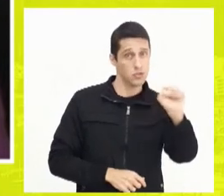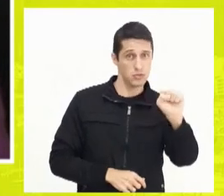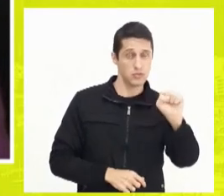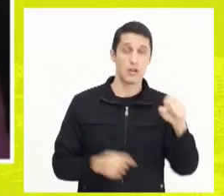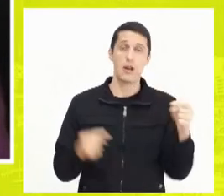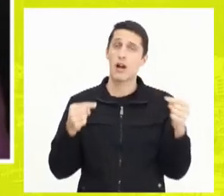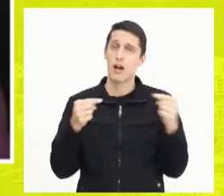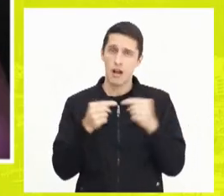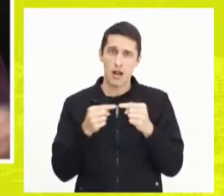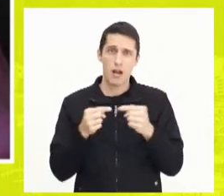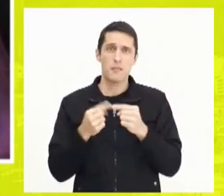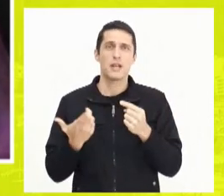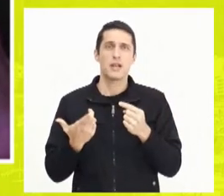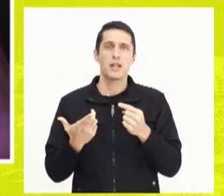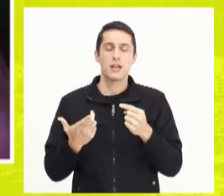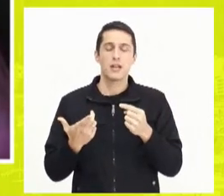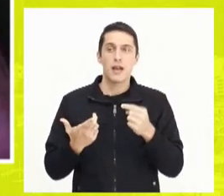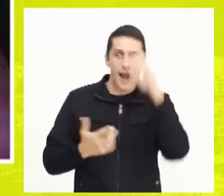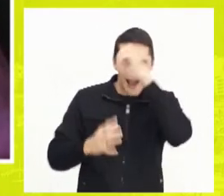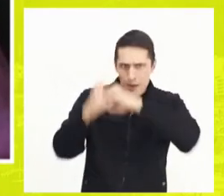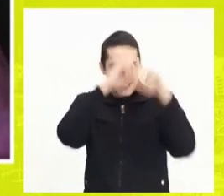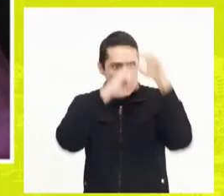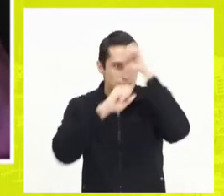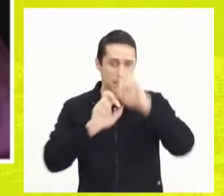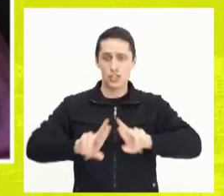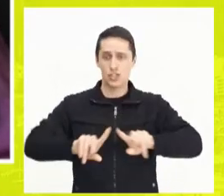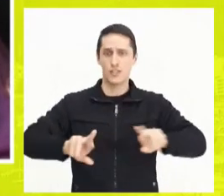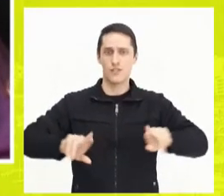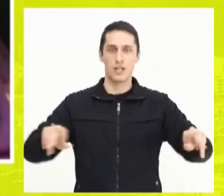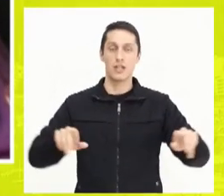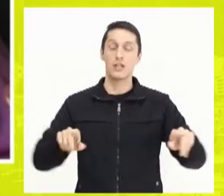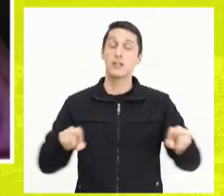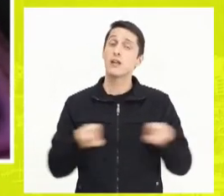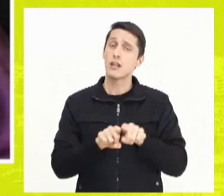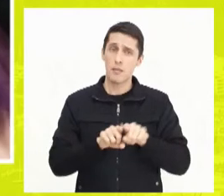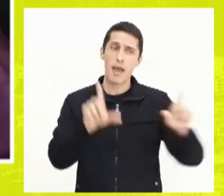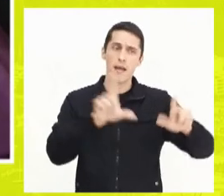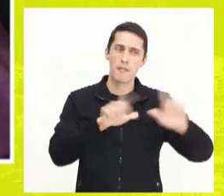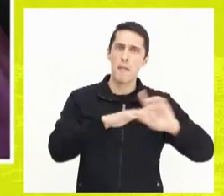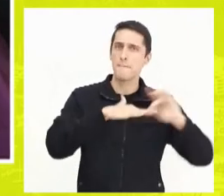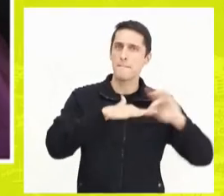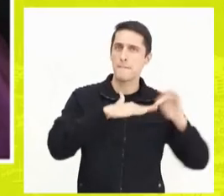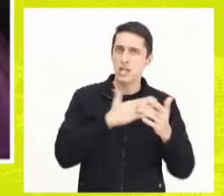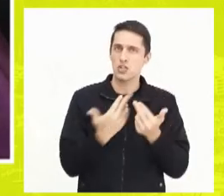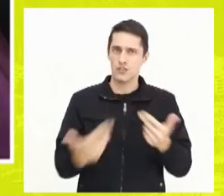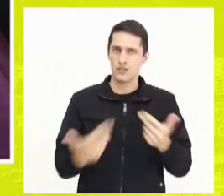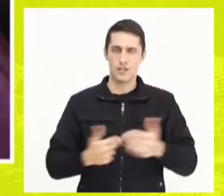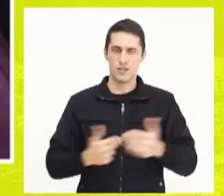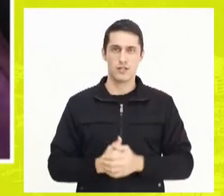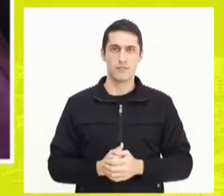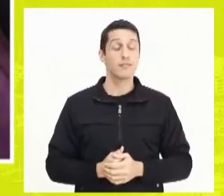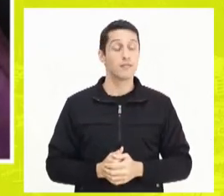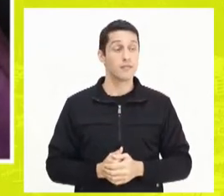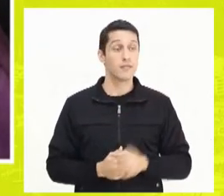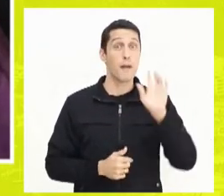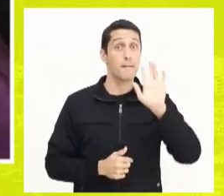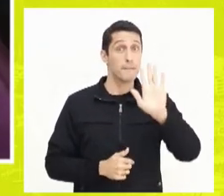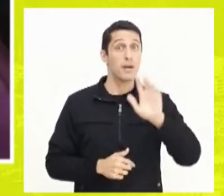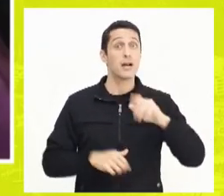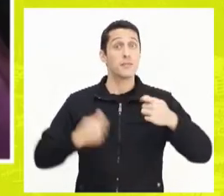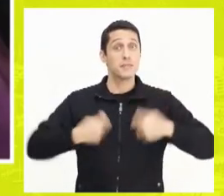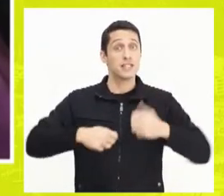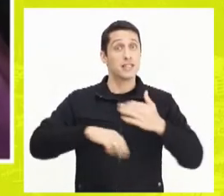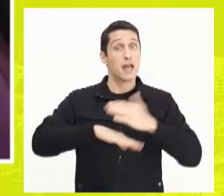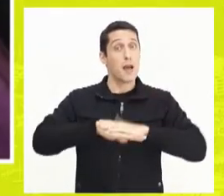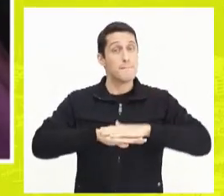that under that perspective of course it covers media literacy or media education but that goes beyond